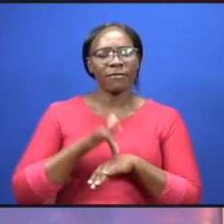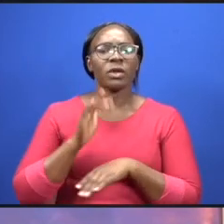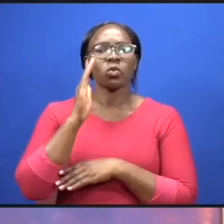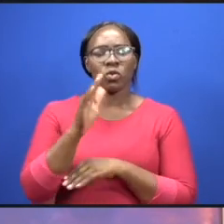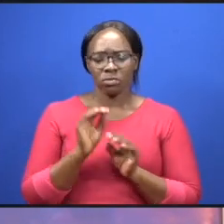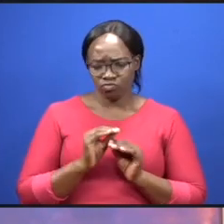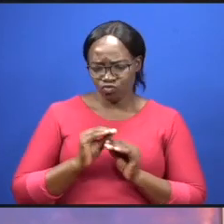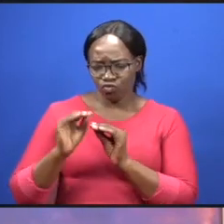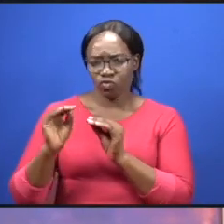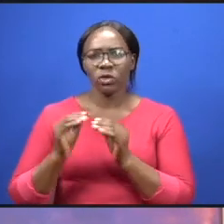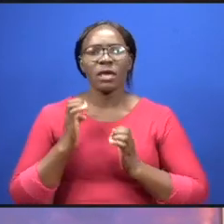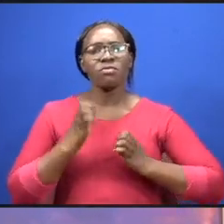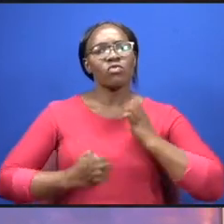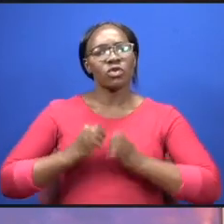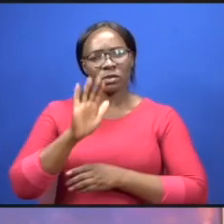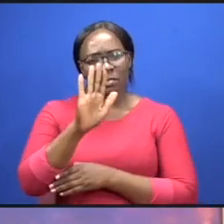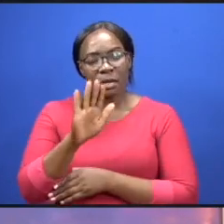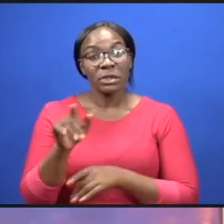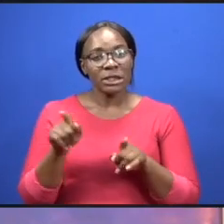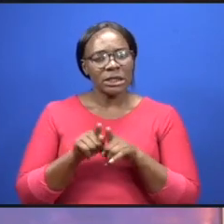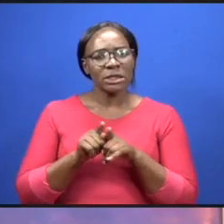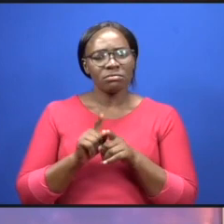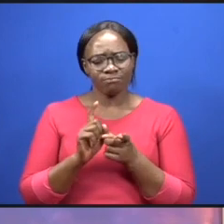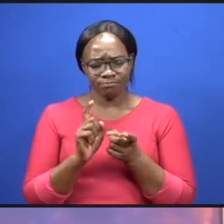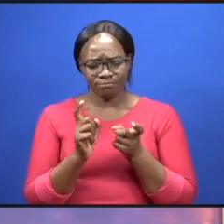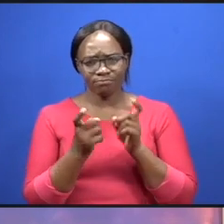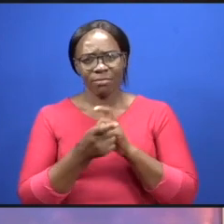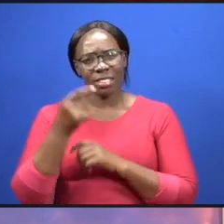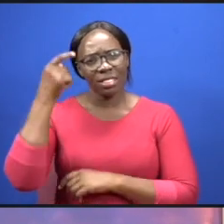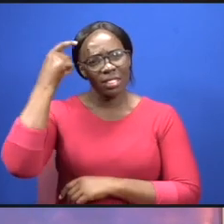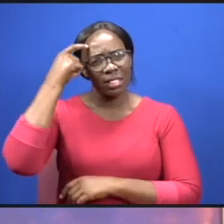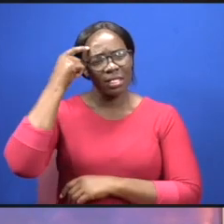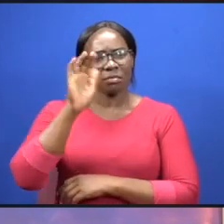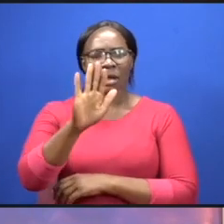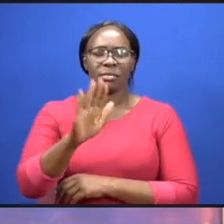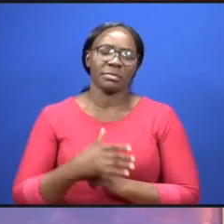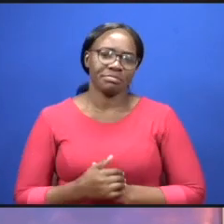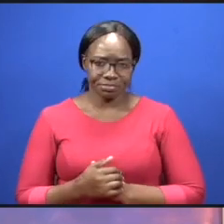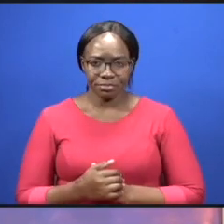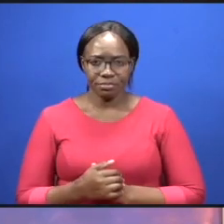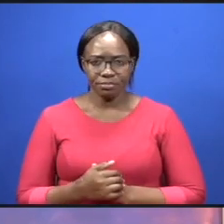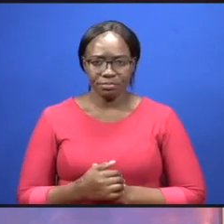it will move our emotions. It will change the way we think about stuff.